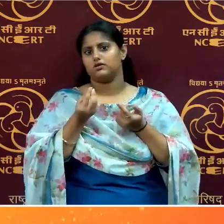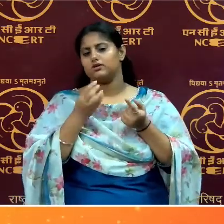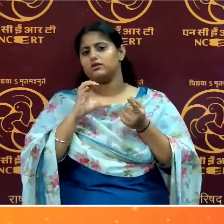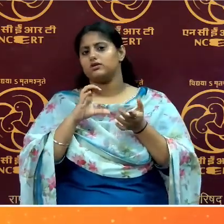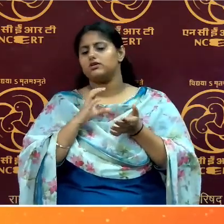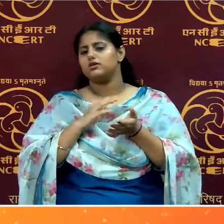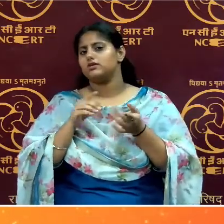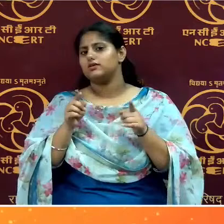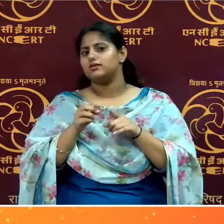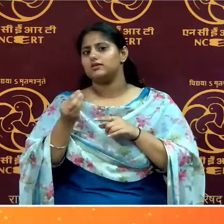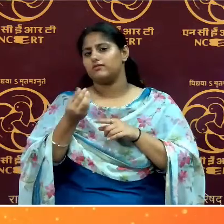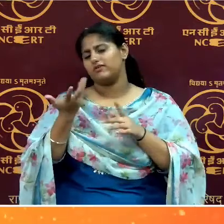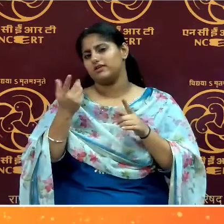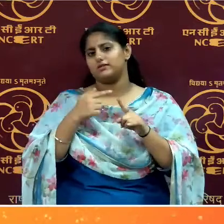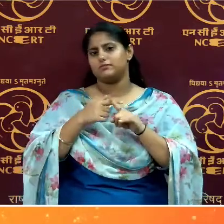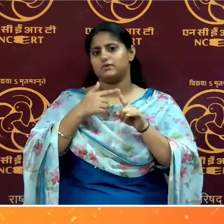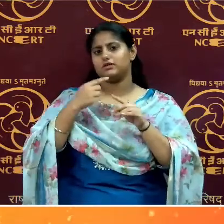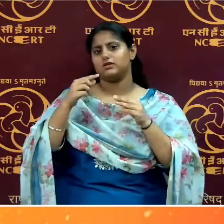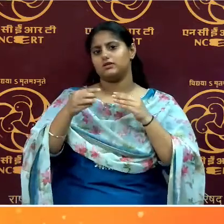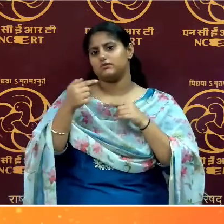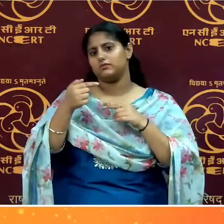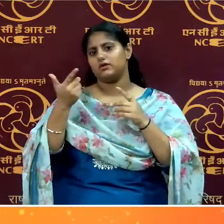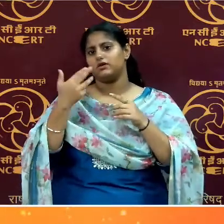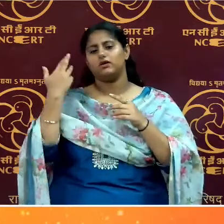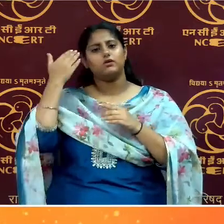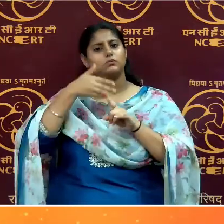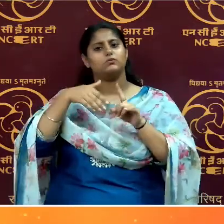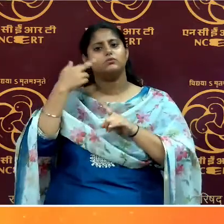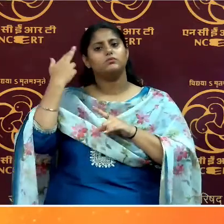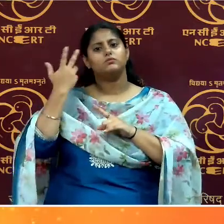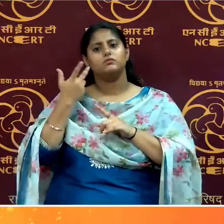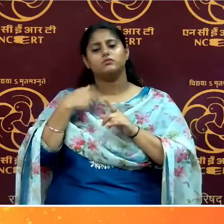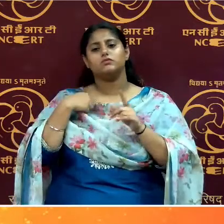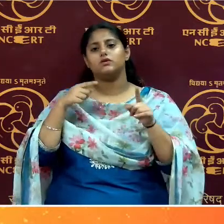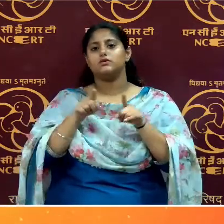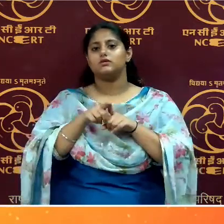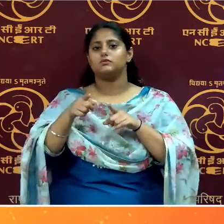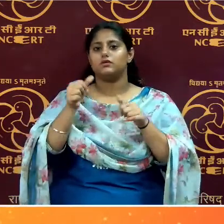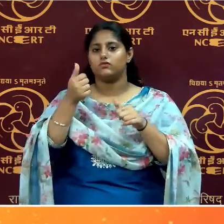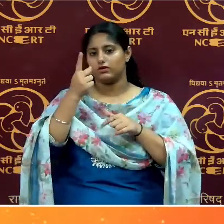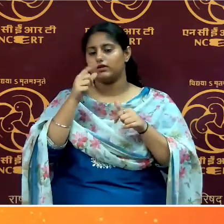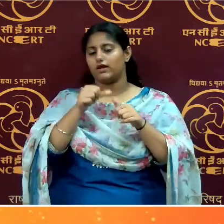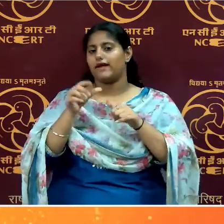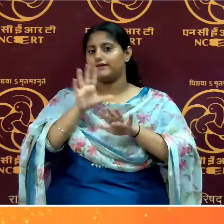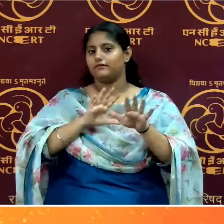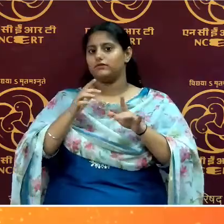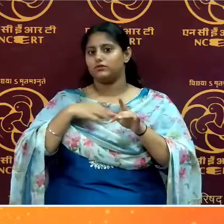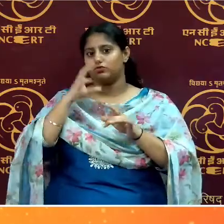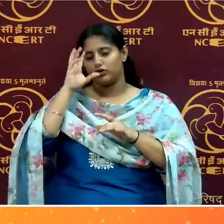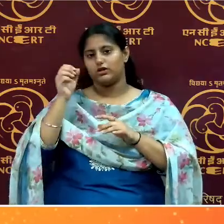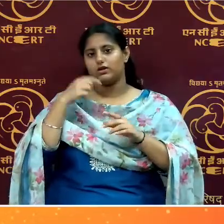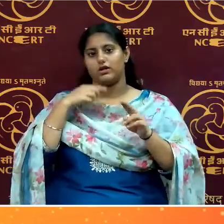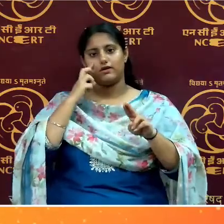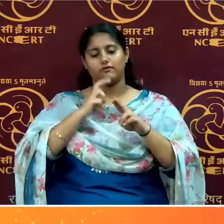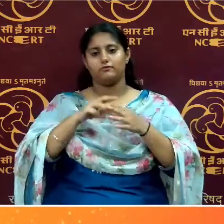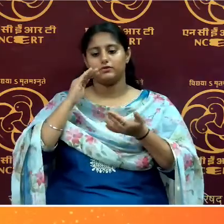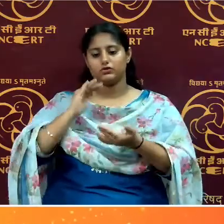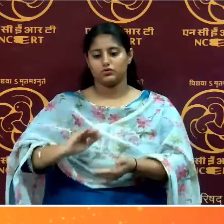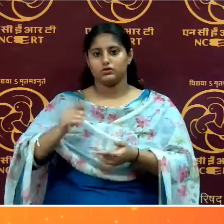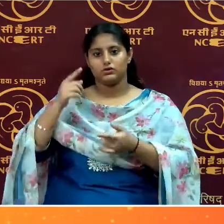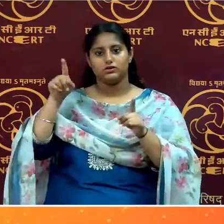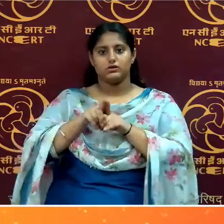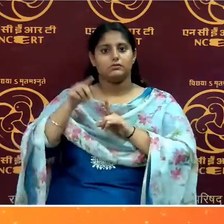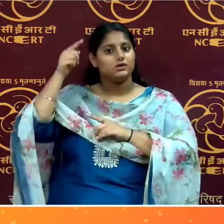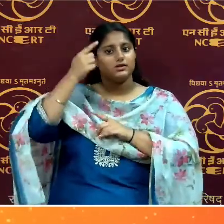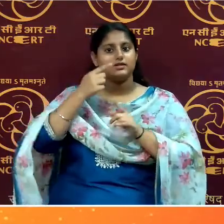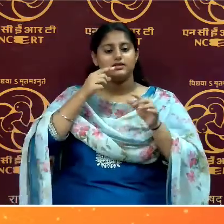up and it starts attracting things. What's the Yes. reason behind that? See, that reminds me of an activity, right? In our childhood, we used to do Yes. scale and rub